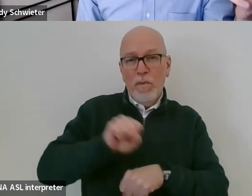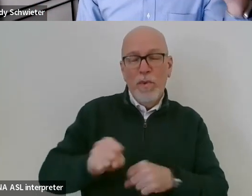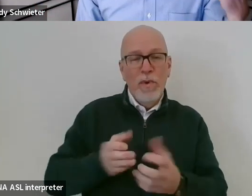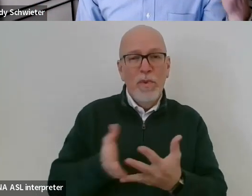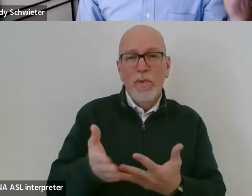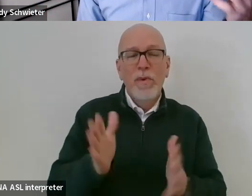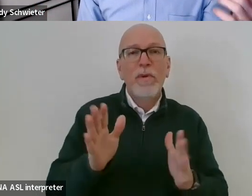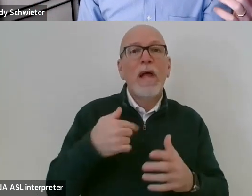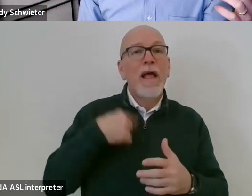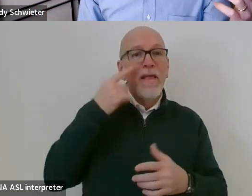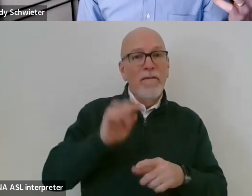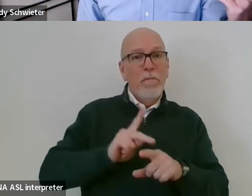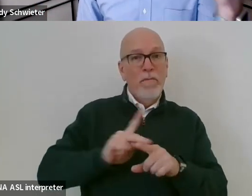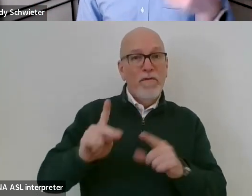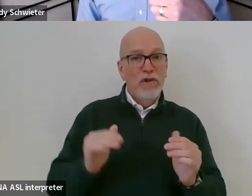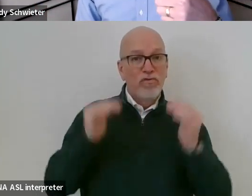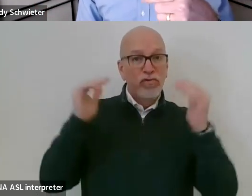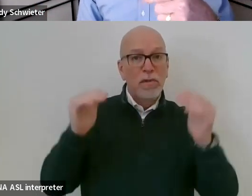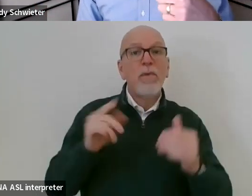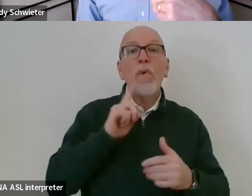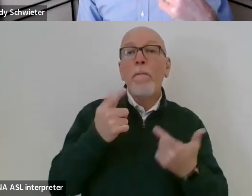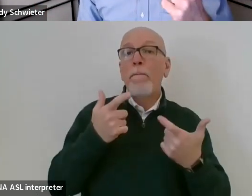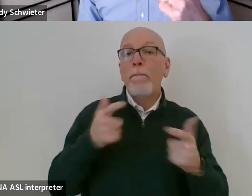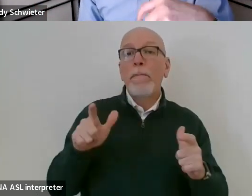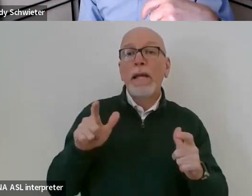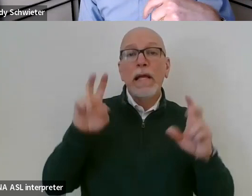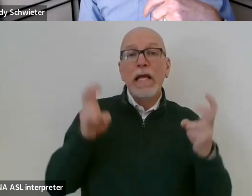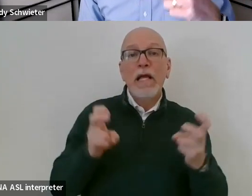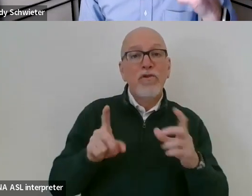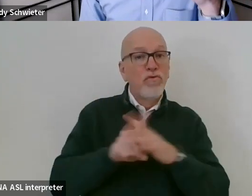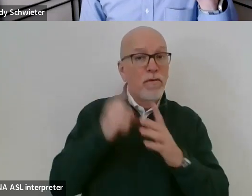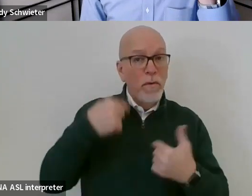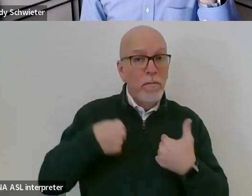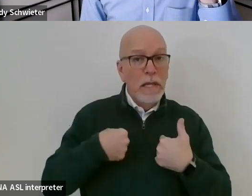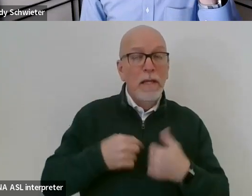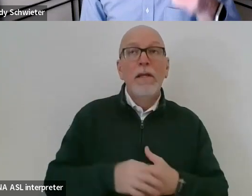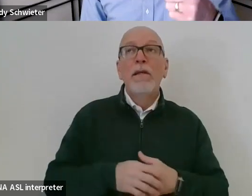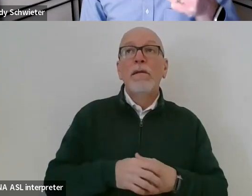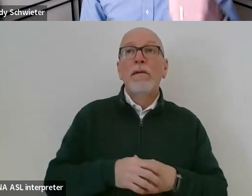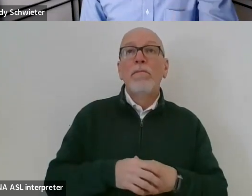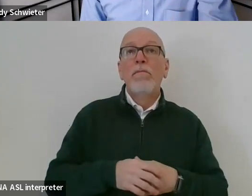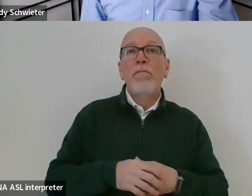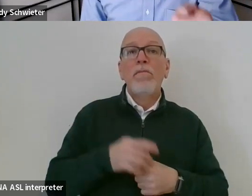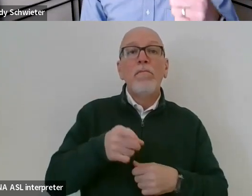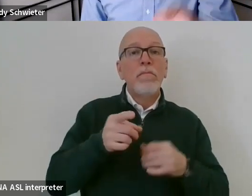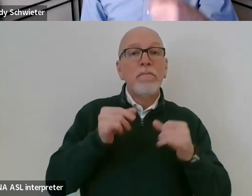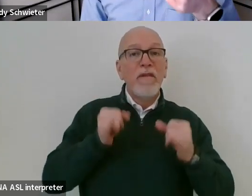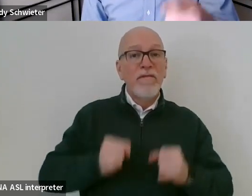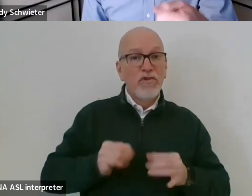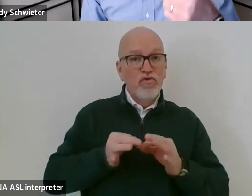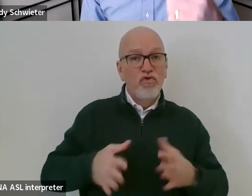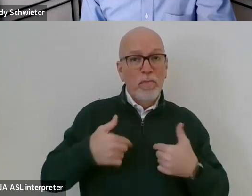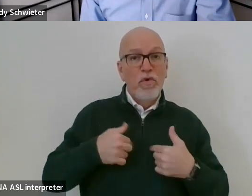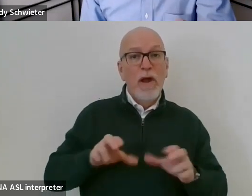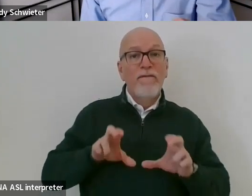I think about professionalization, the biggest issue that comes to mind for me is the individual interpreter